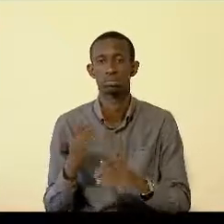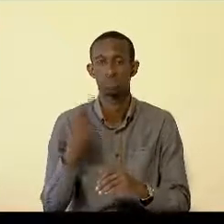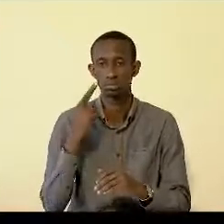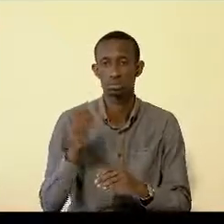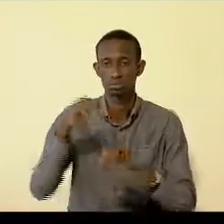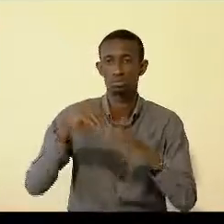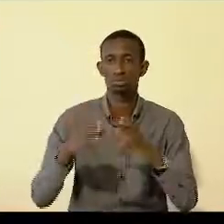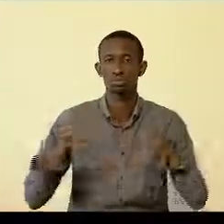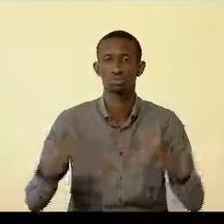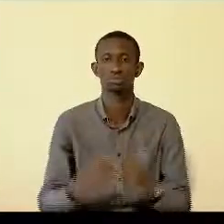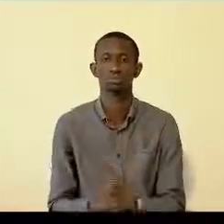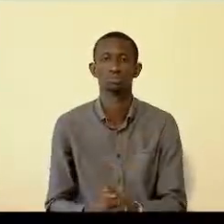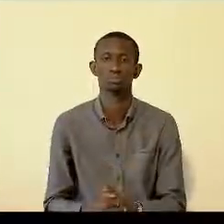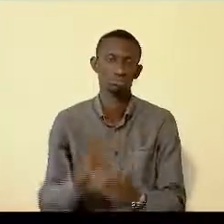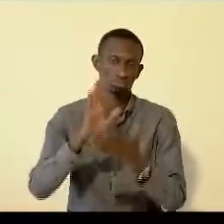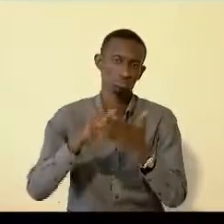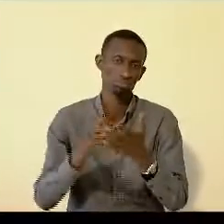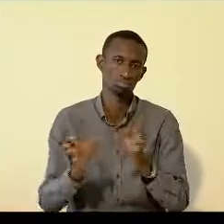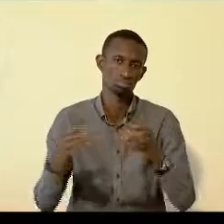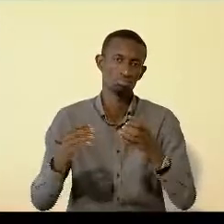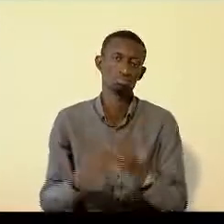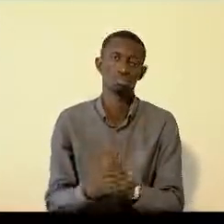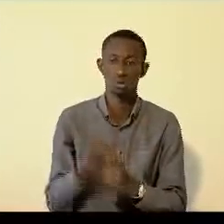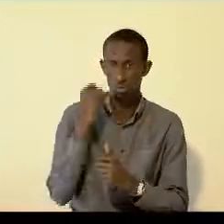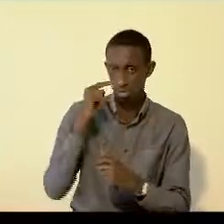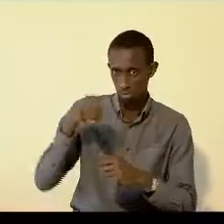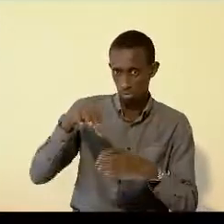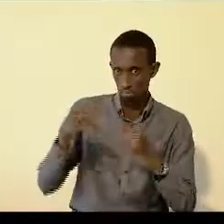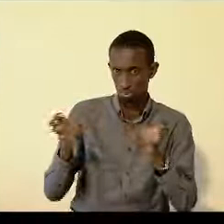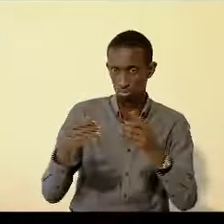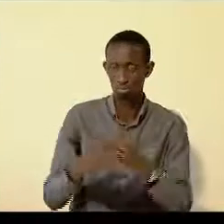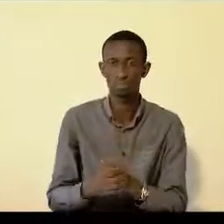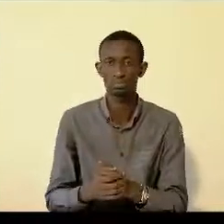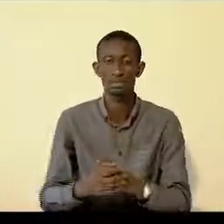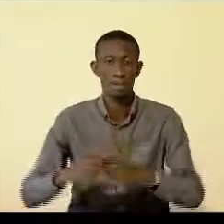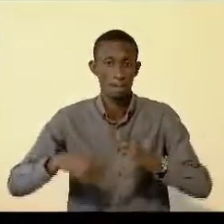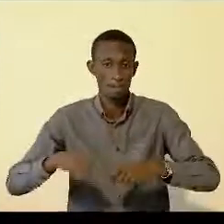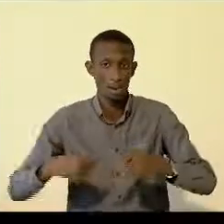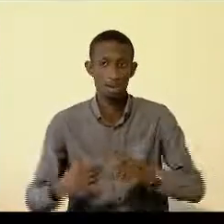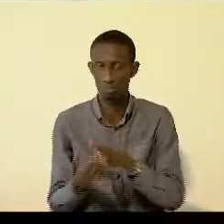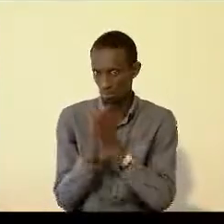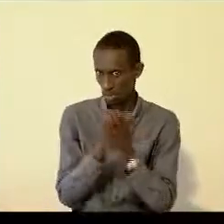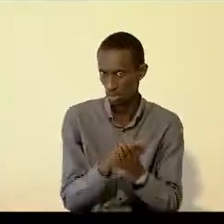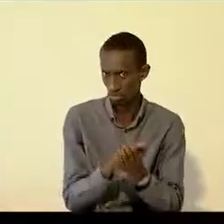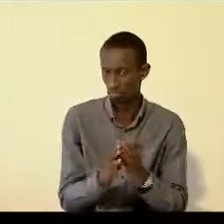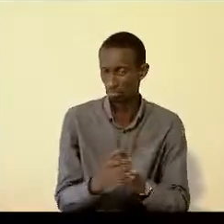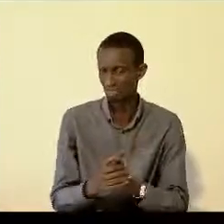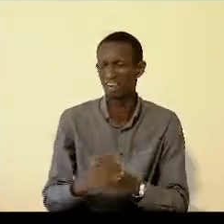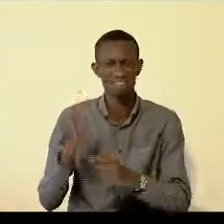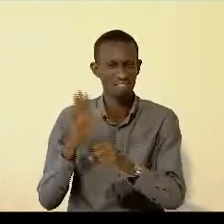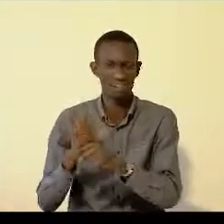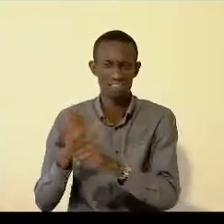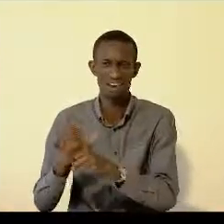group. So as we go down the group, the reaction becomes more and more